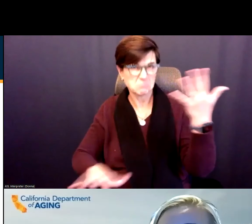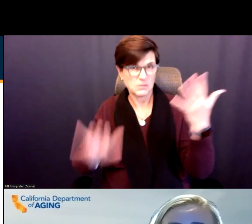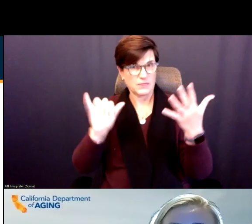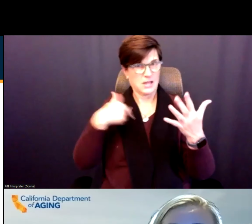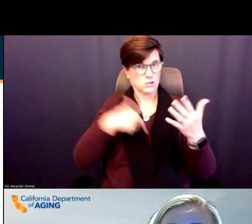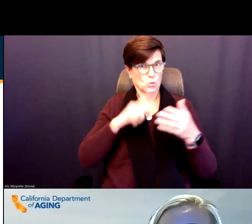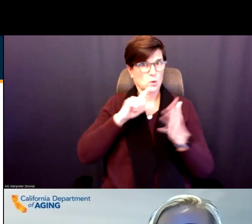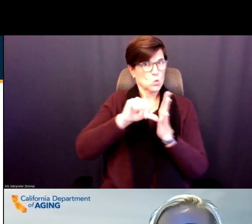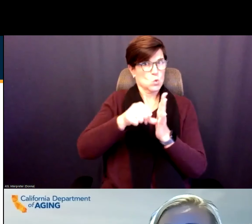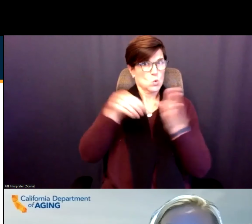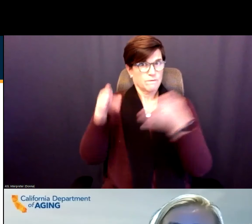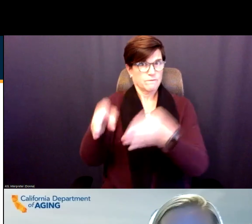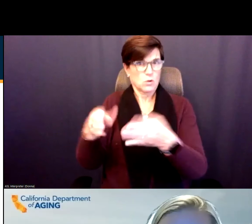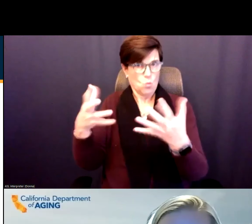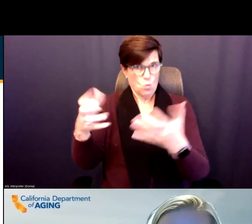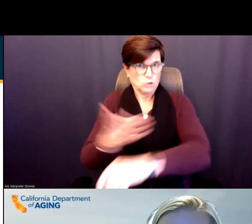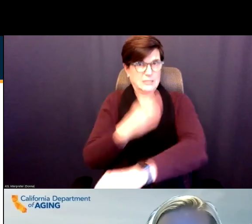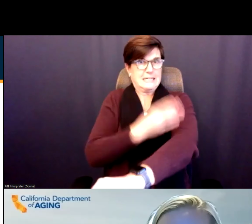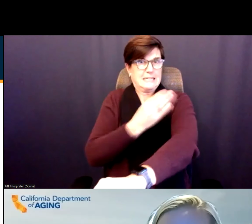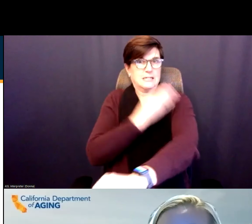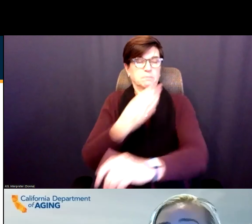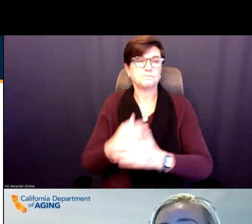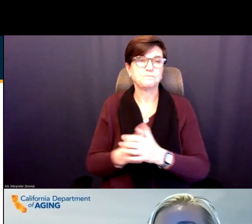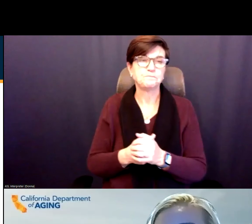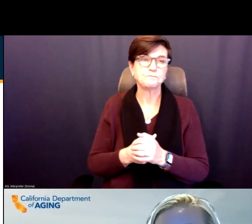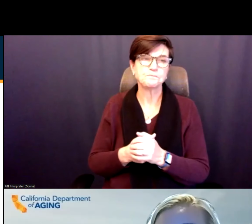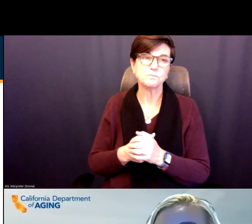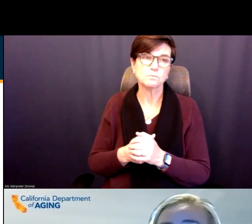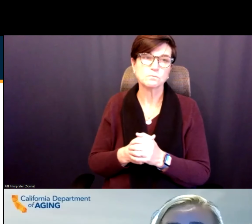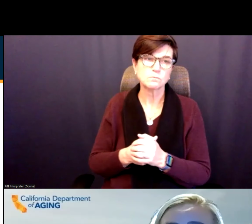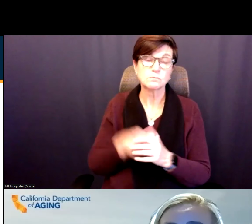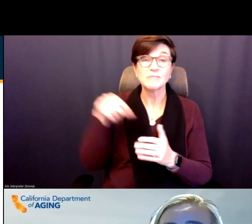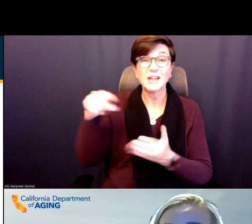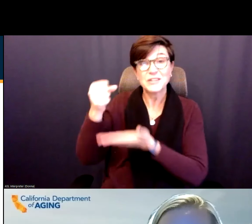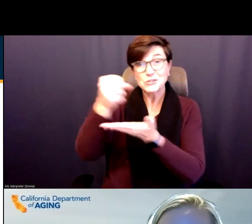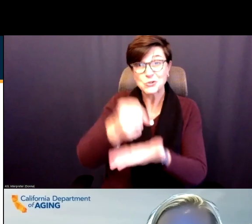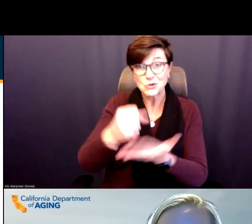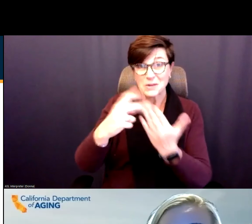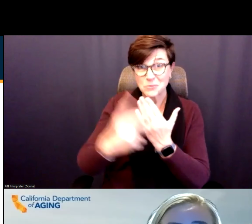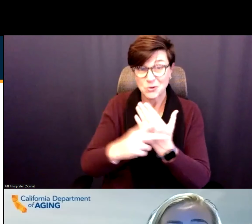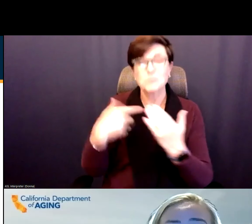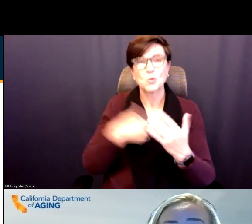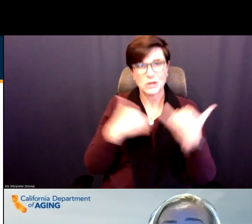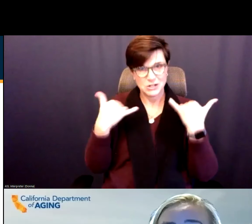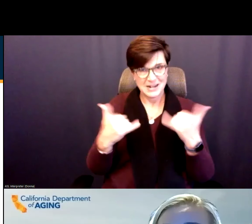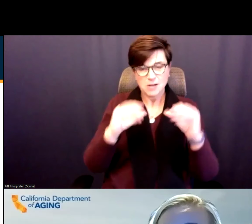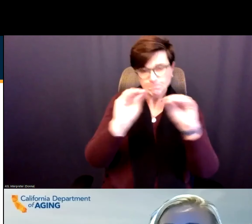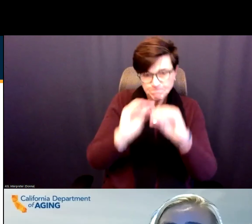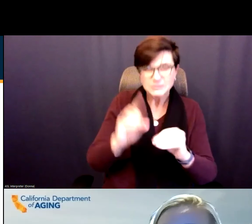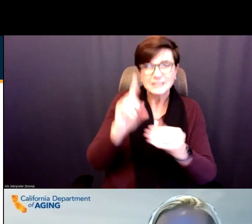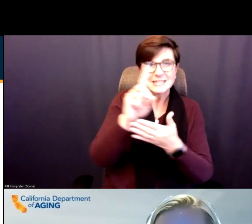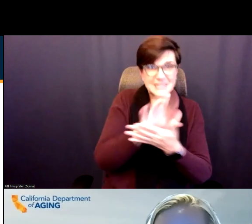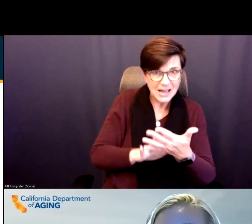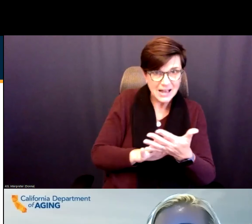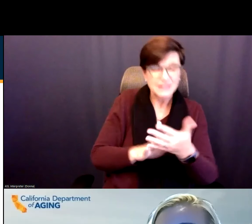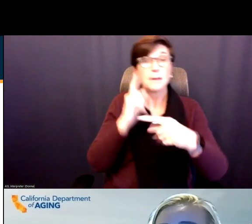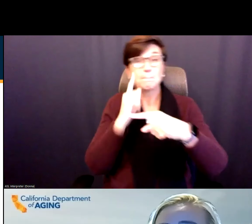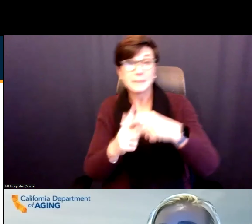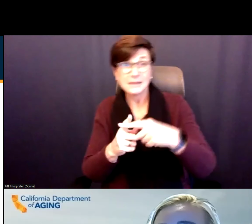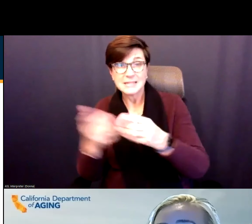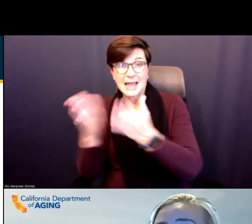We are currently in the process of building this grant program, as well as the request for applications, and seeking to release